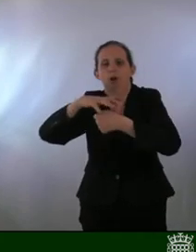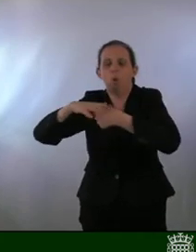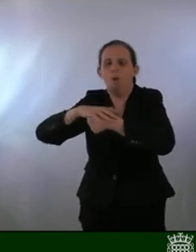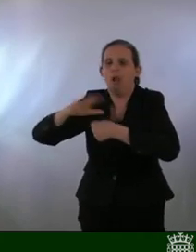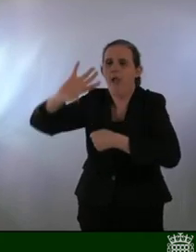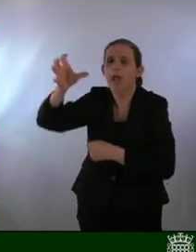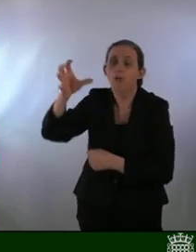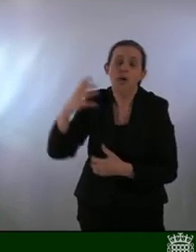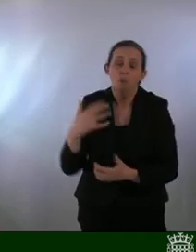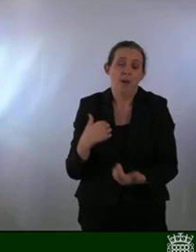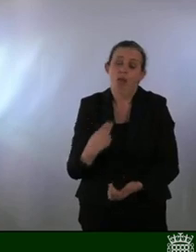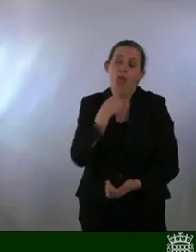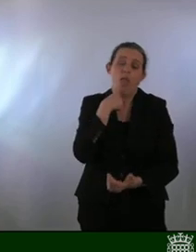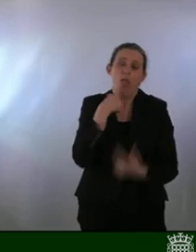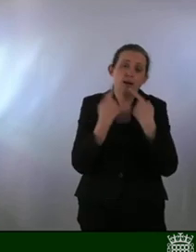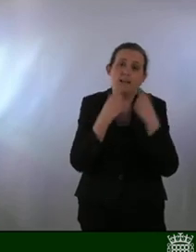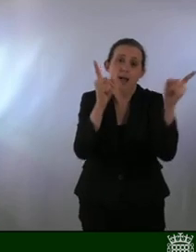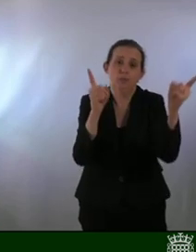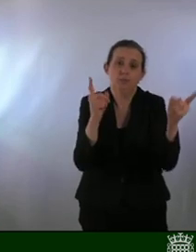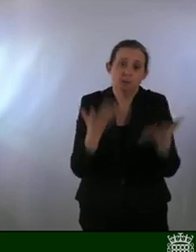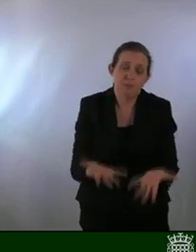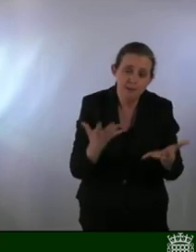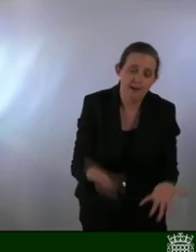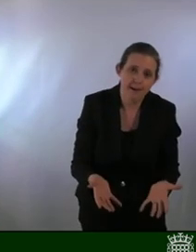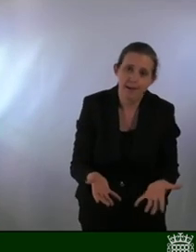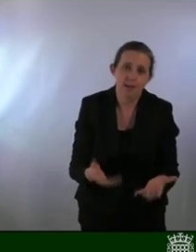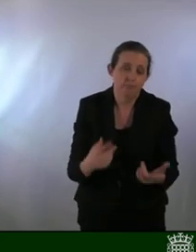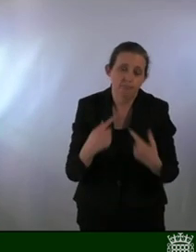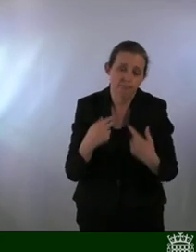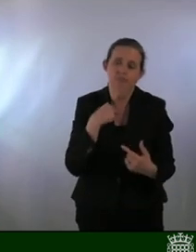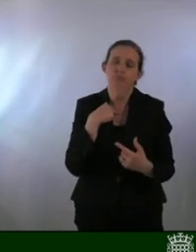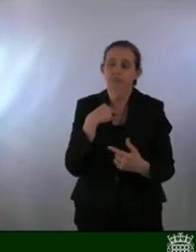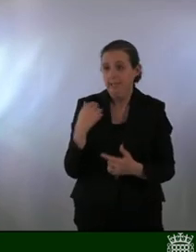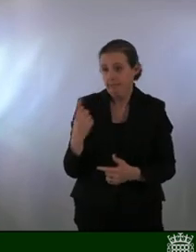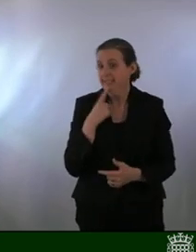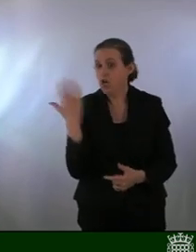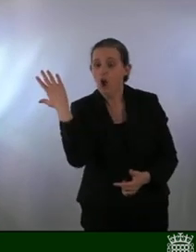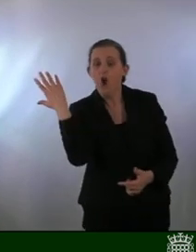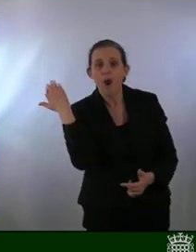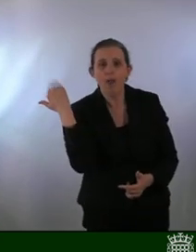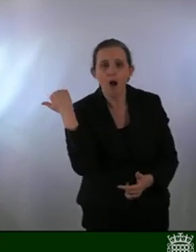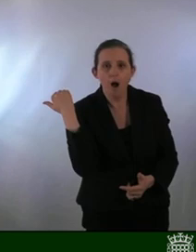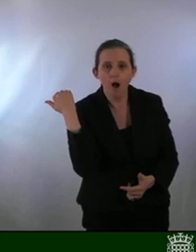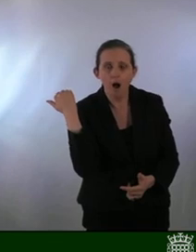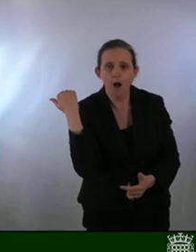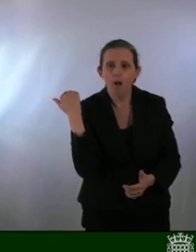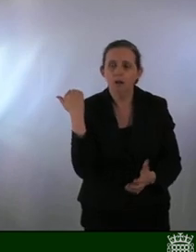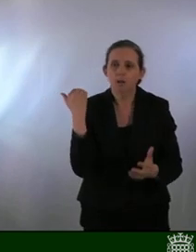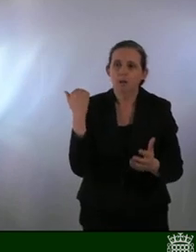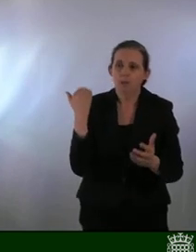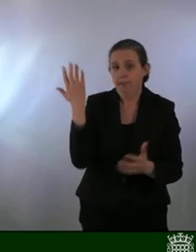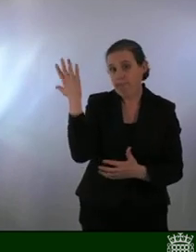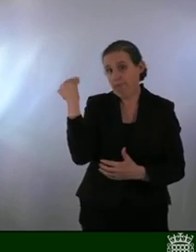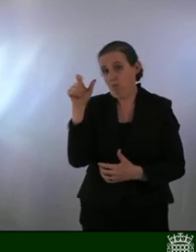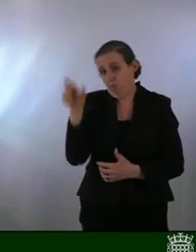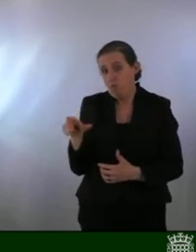We regret having to take the measures that we do today. And as I said earlier to the right honourable gentleman, the former leader of the Labour Party, this is